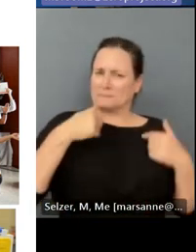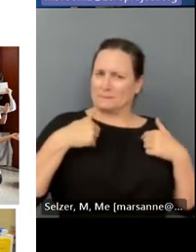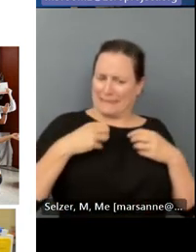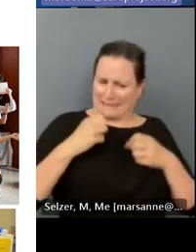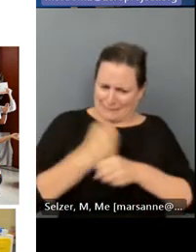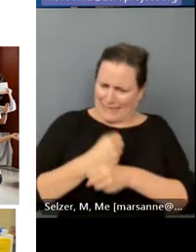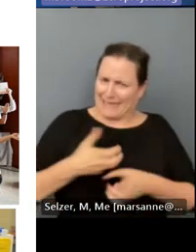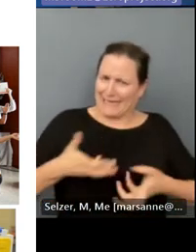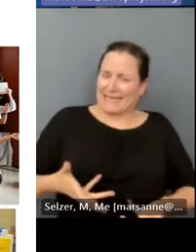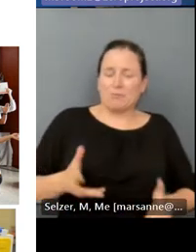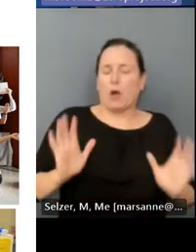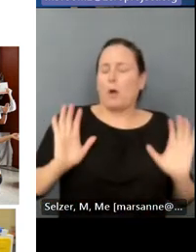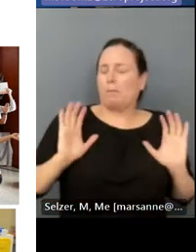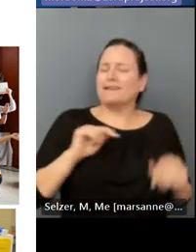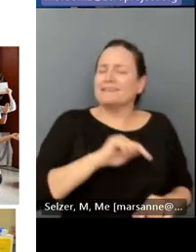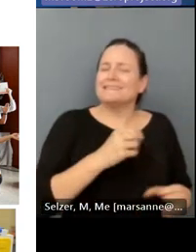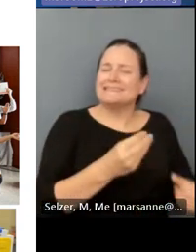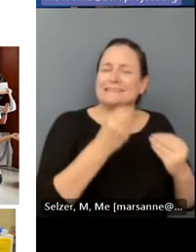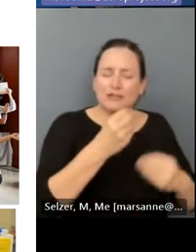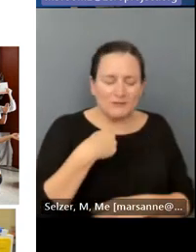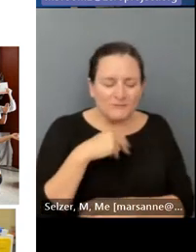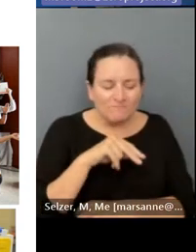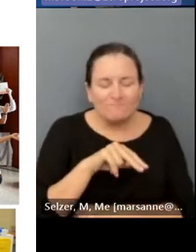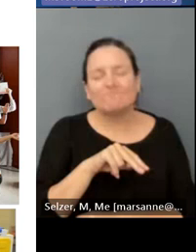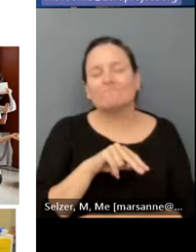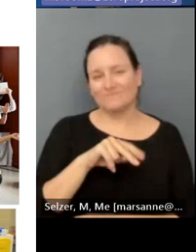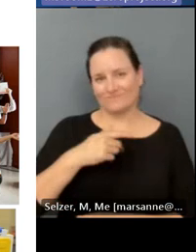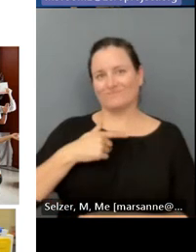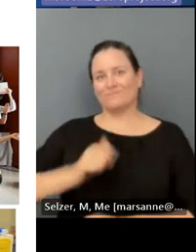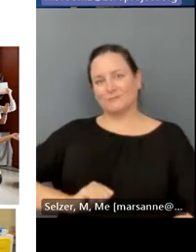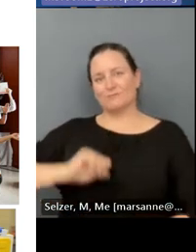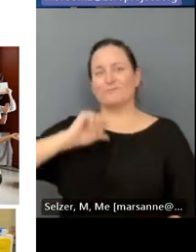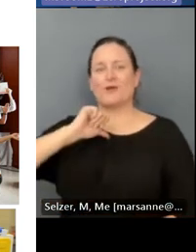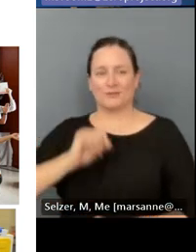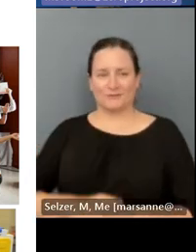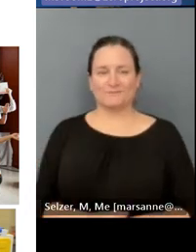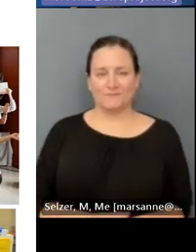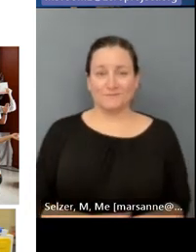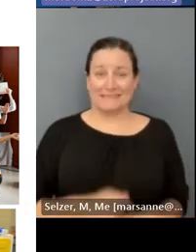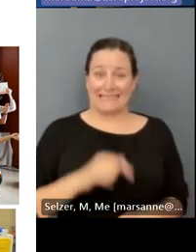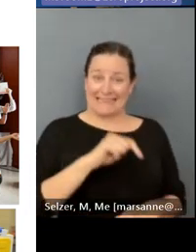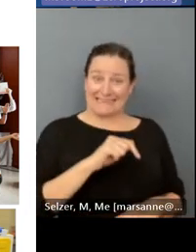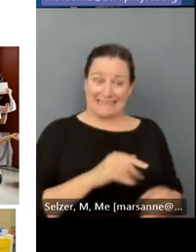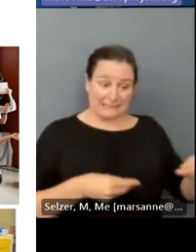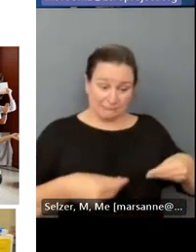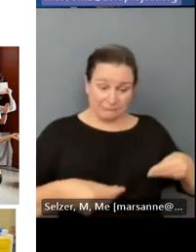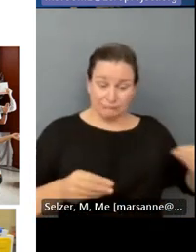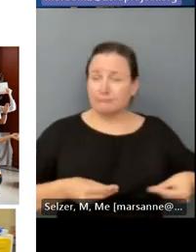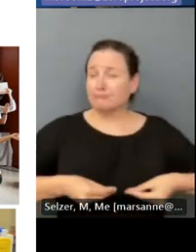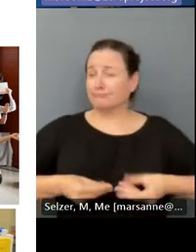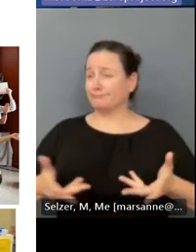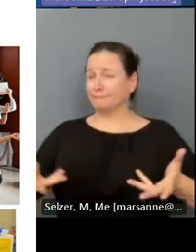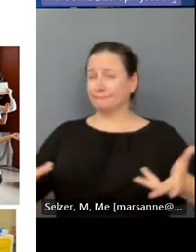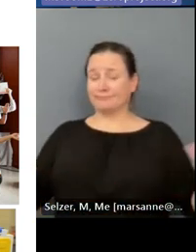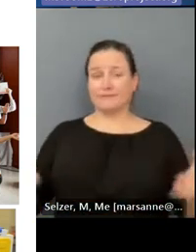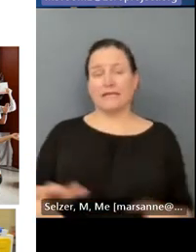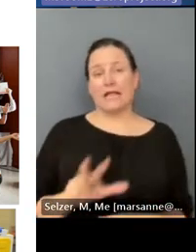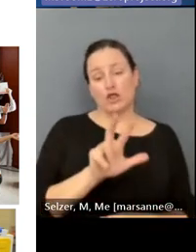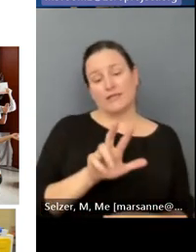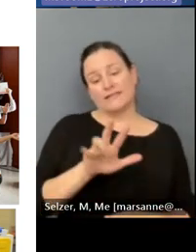Fast forward to today, we are so proud to say that Reach and Match has reached over 35,000 children in